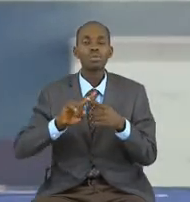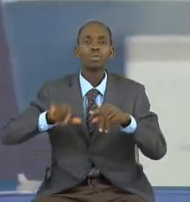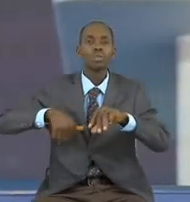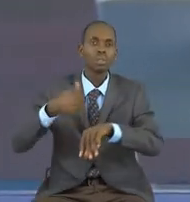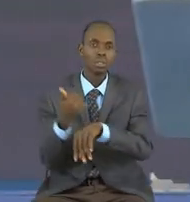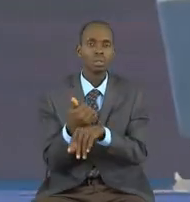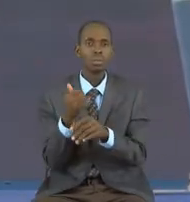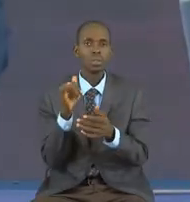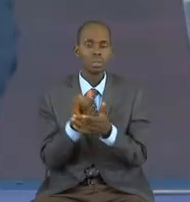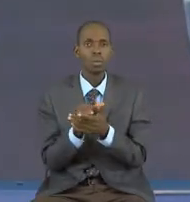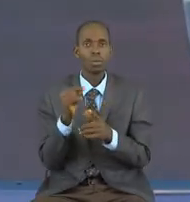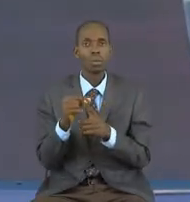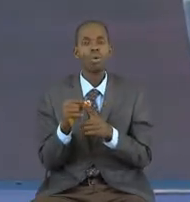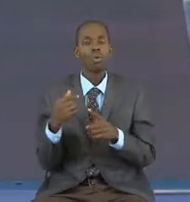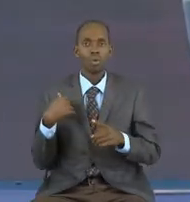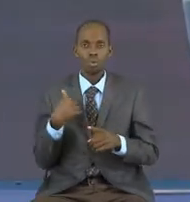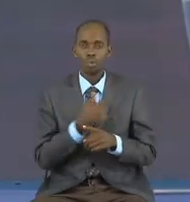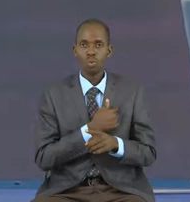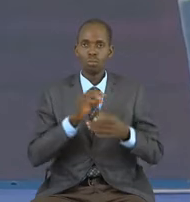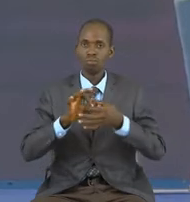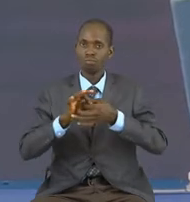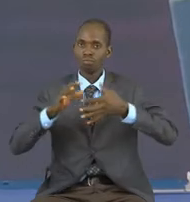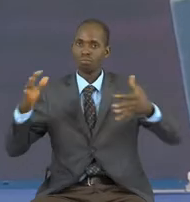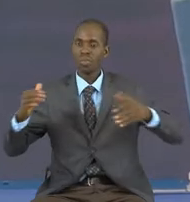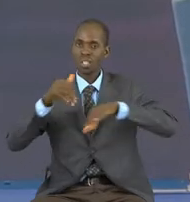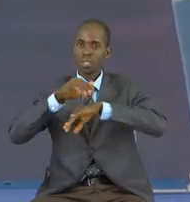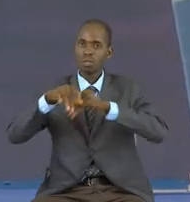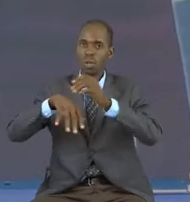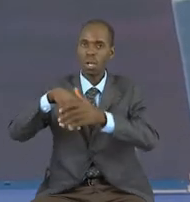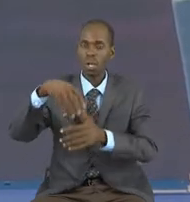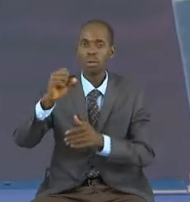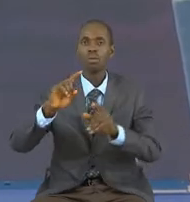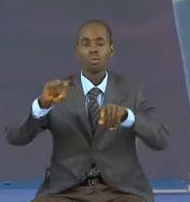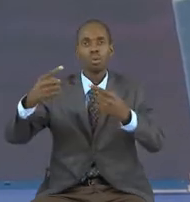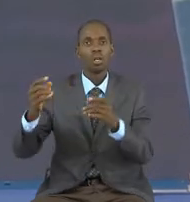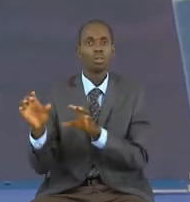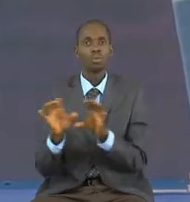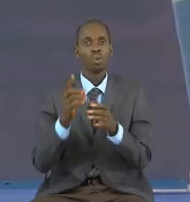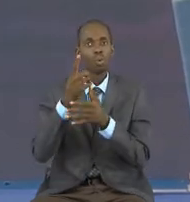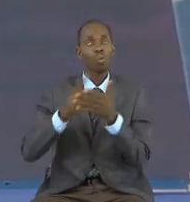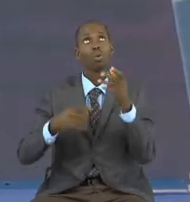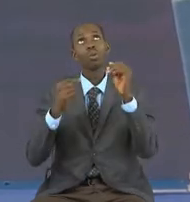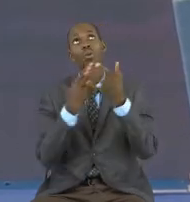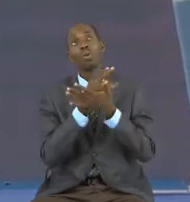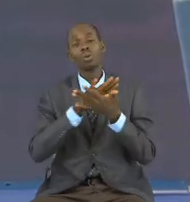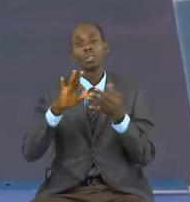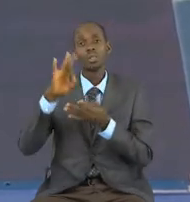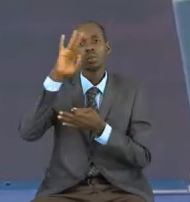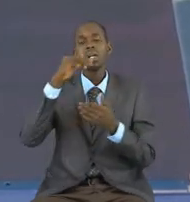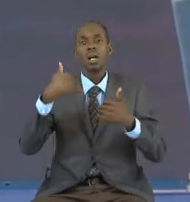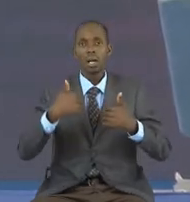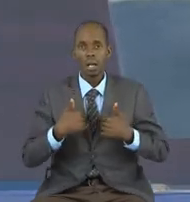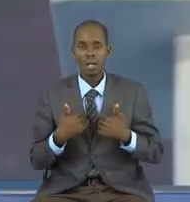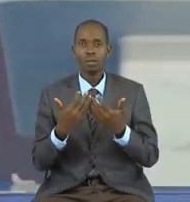we'll release you from our congregation and go and do what the Holy Ghost has intended you will